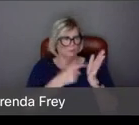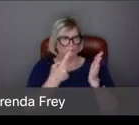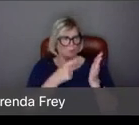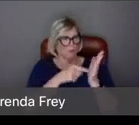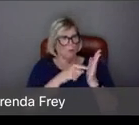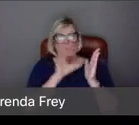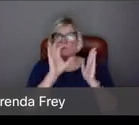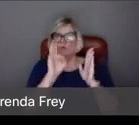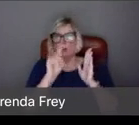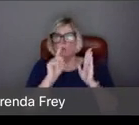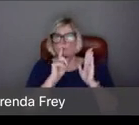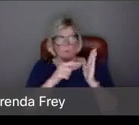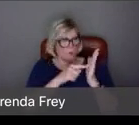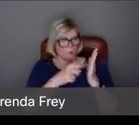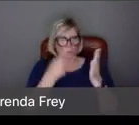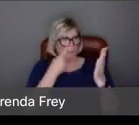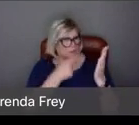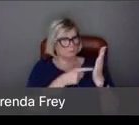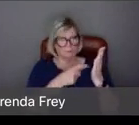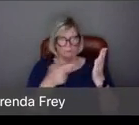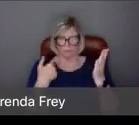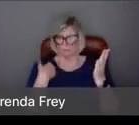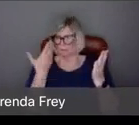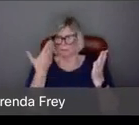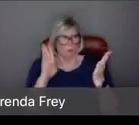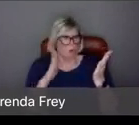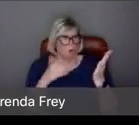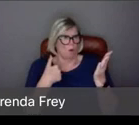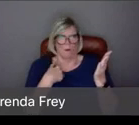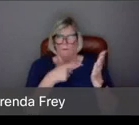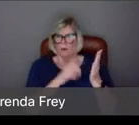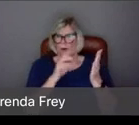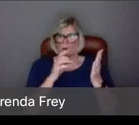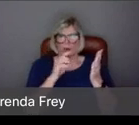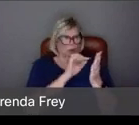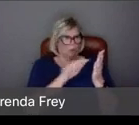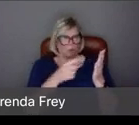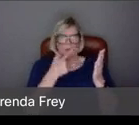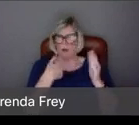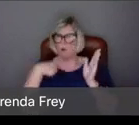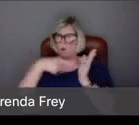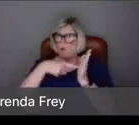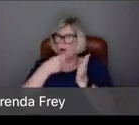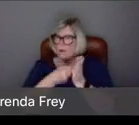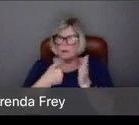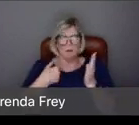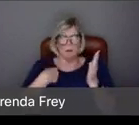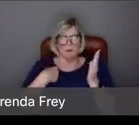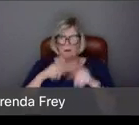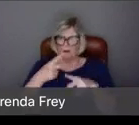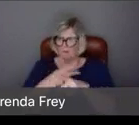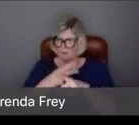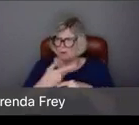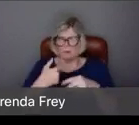that you don't know, you've got this line of credit that you cannot figure out, and you don't remember opening this account, you certainly don't